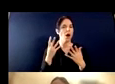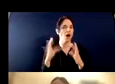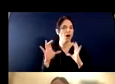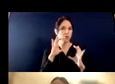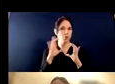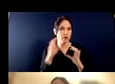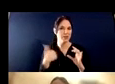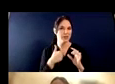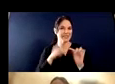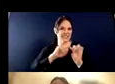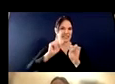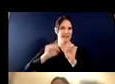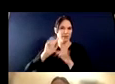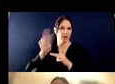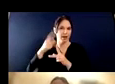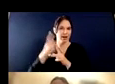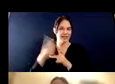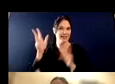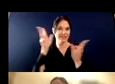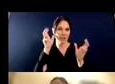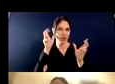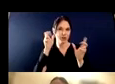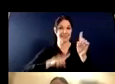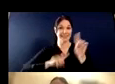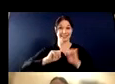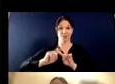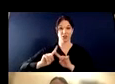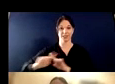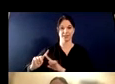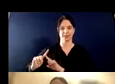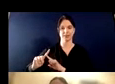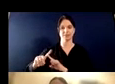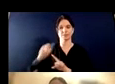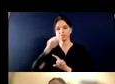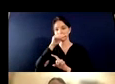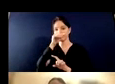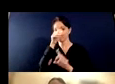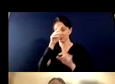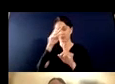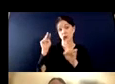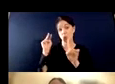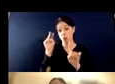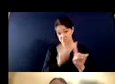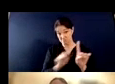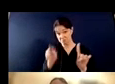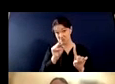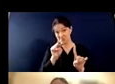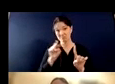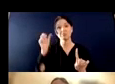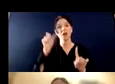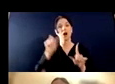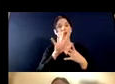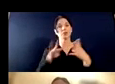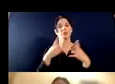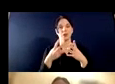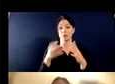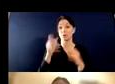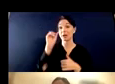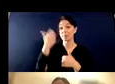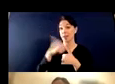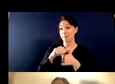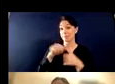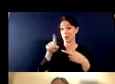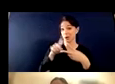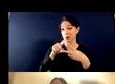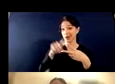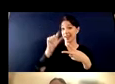differences. So when we are looking at the audiogram, we are comparing air conduction hearing